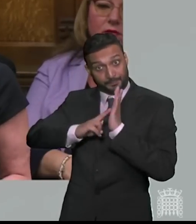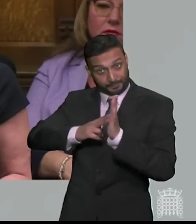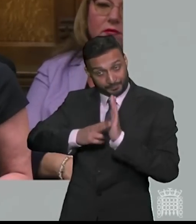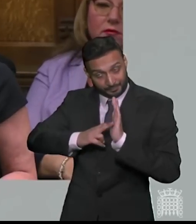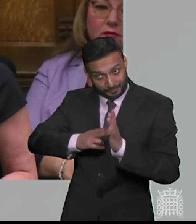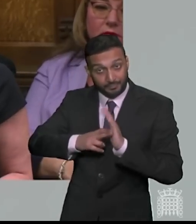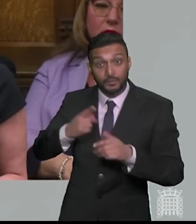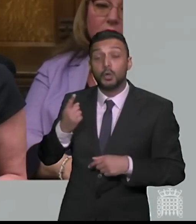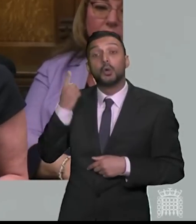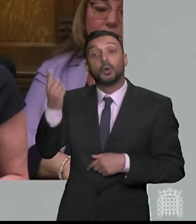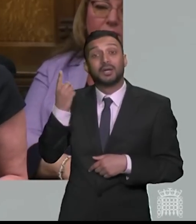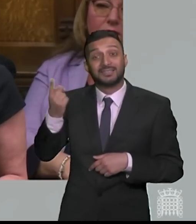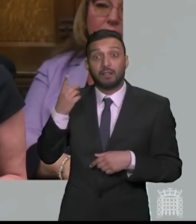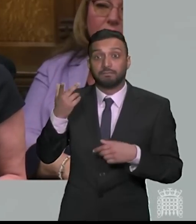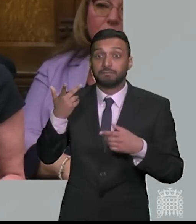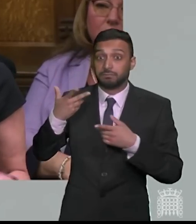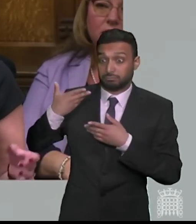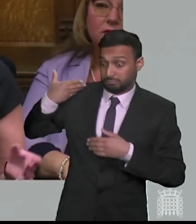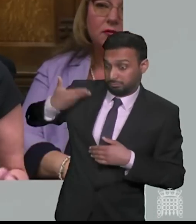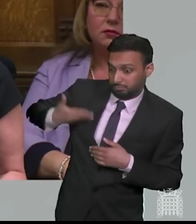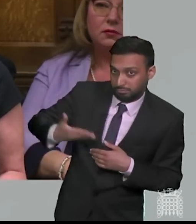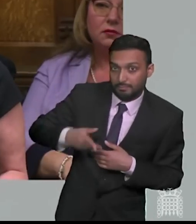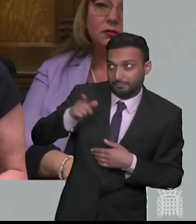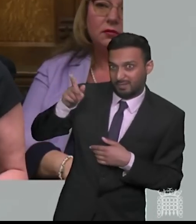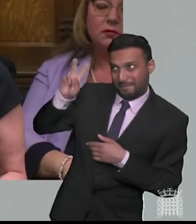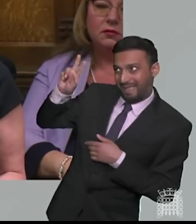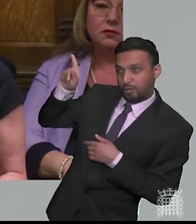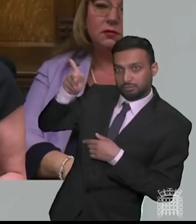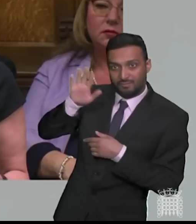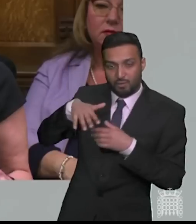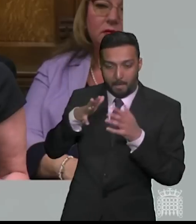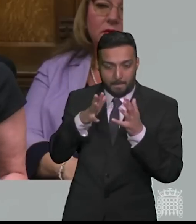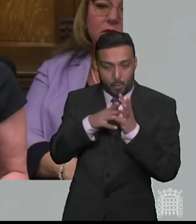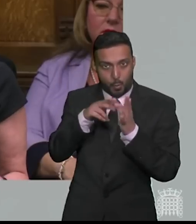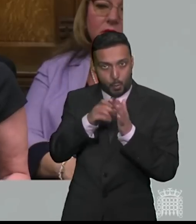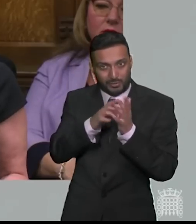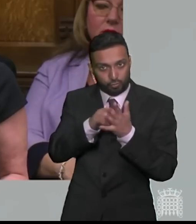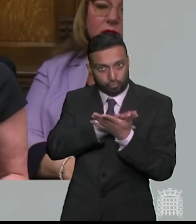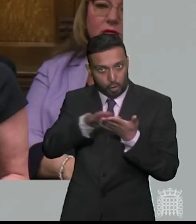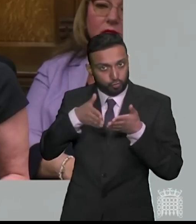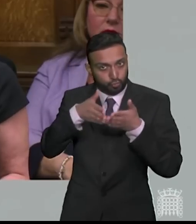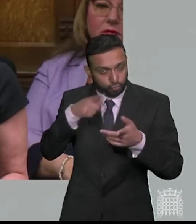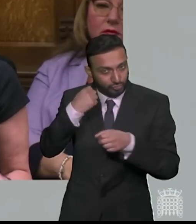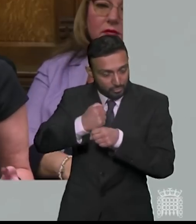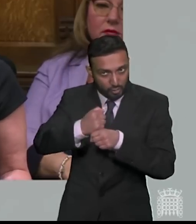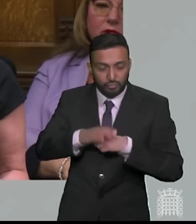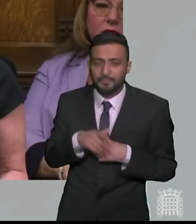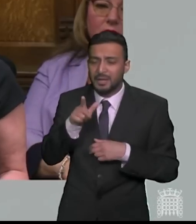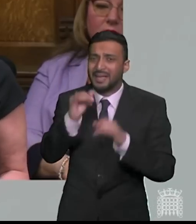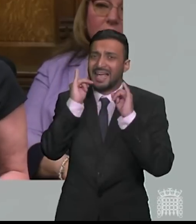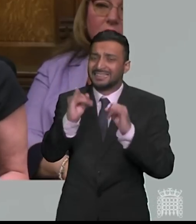of Windrush generation parents. Now, sadly, at the same time, she is organising advice surgeries